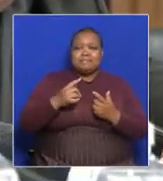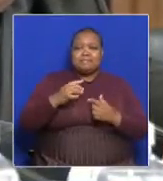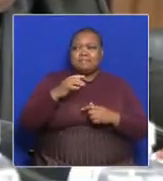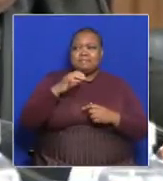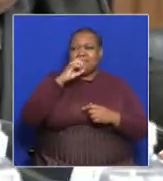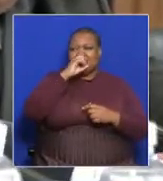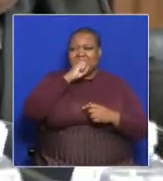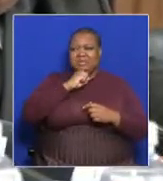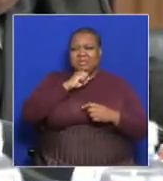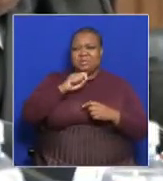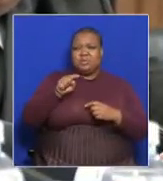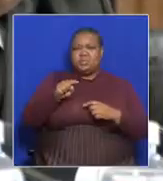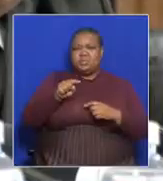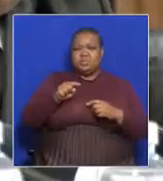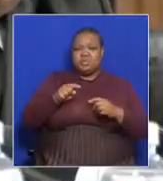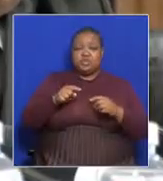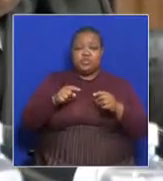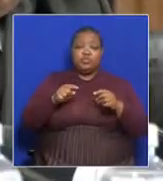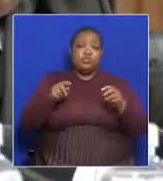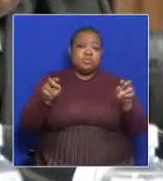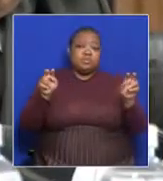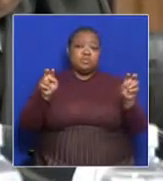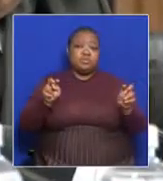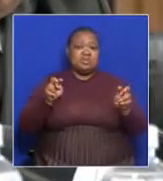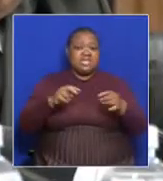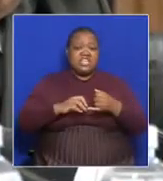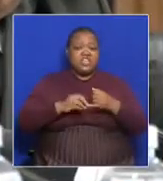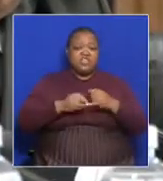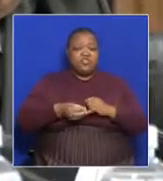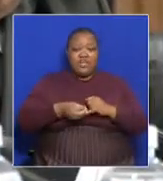open quote, exhausted all avenues,